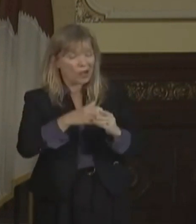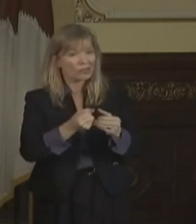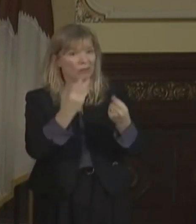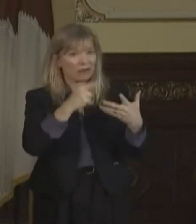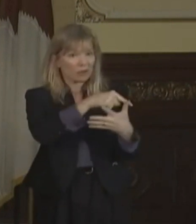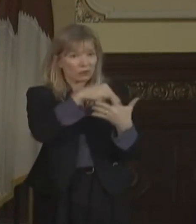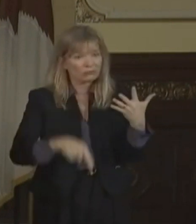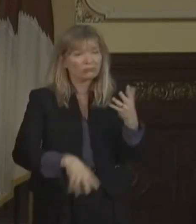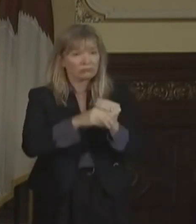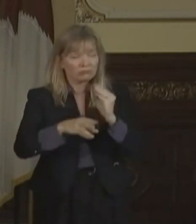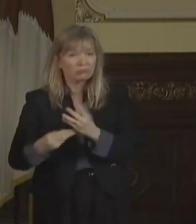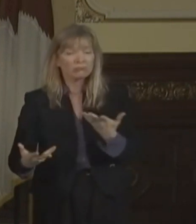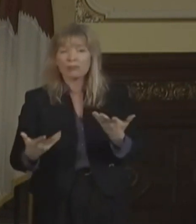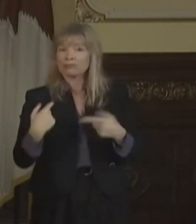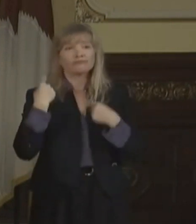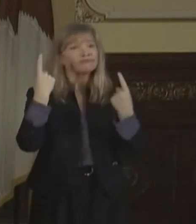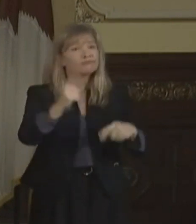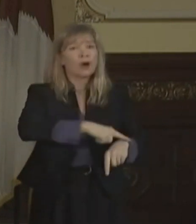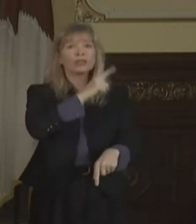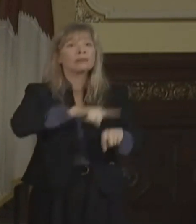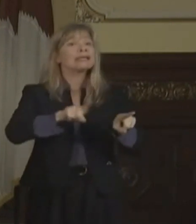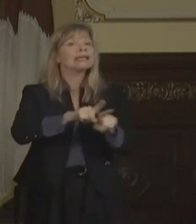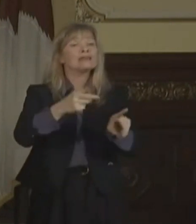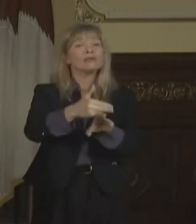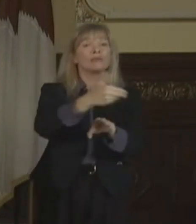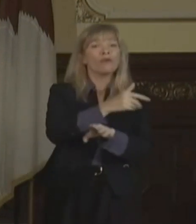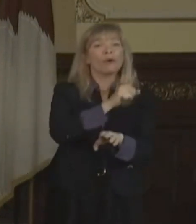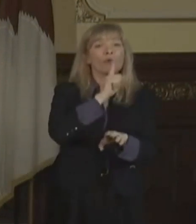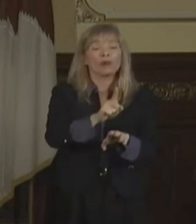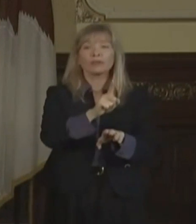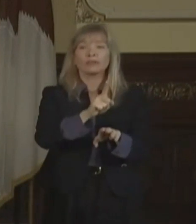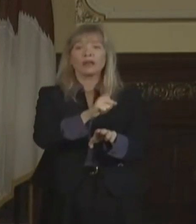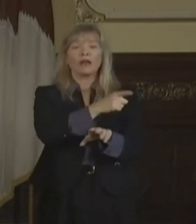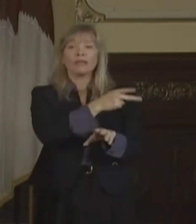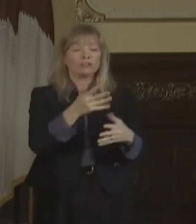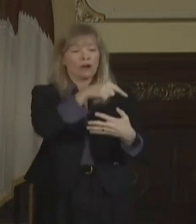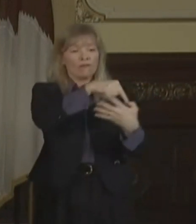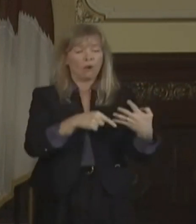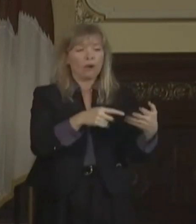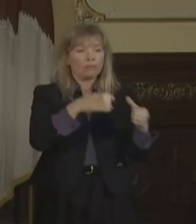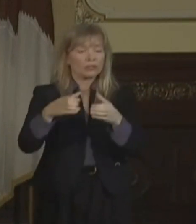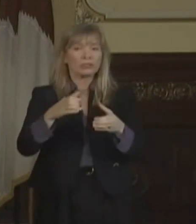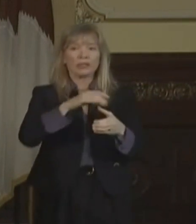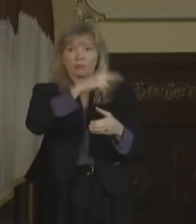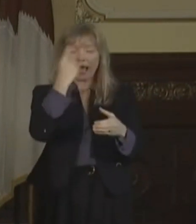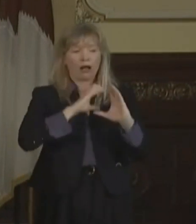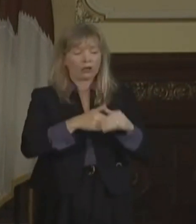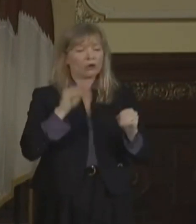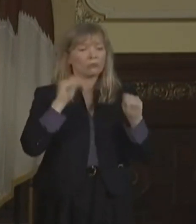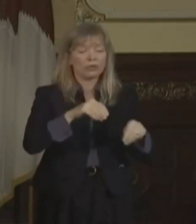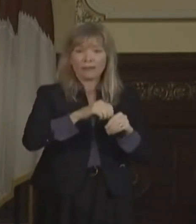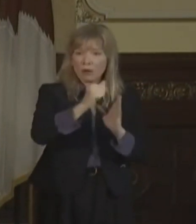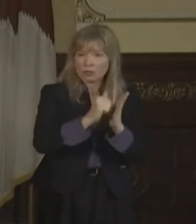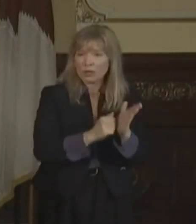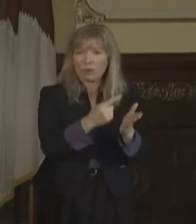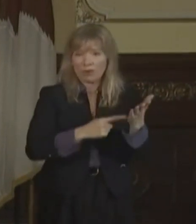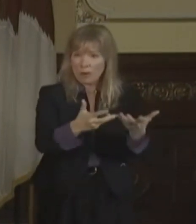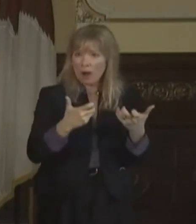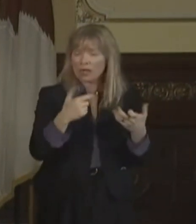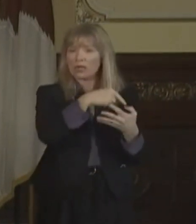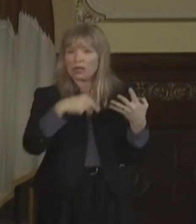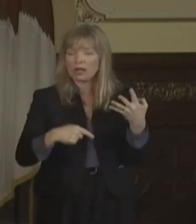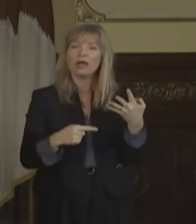provisions. For a long time, even before there were these four pillars that the Black Caucus put forward in their agenda, and